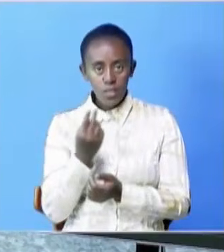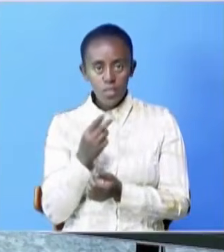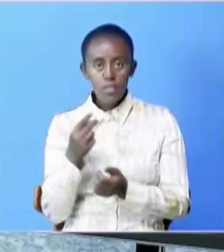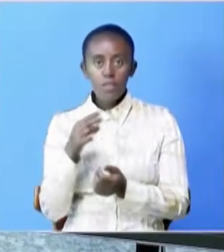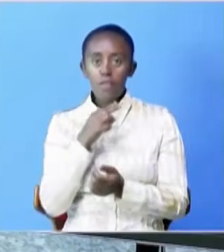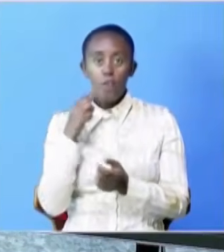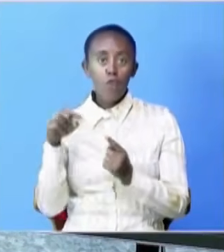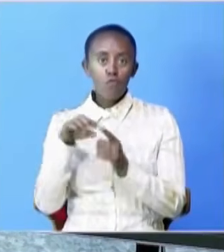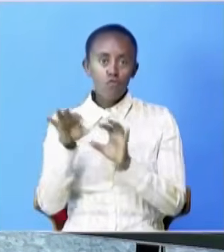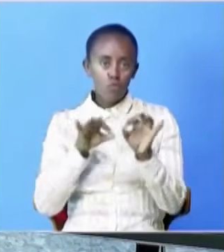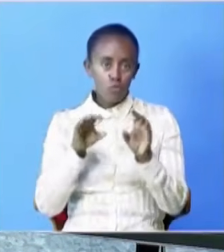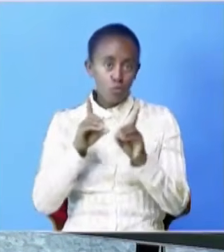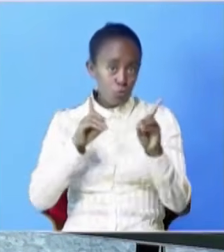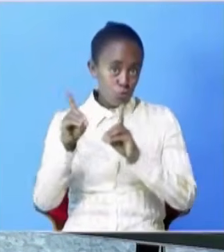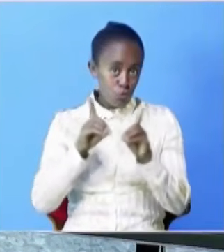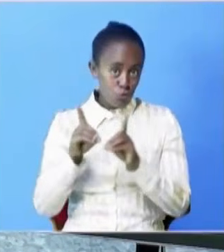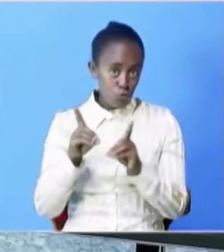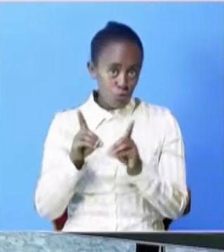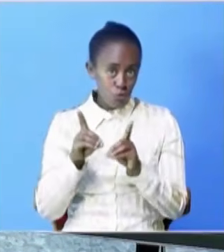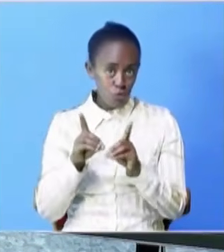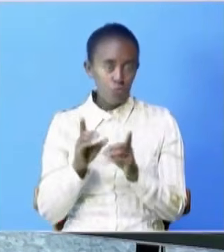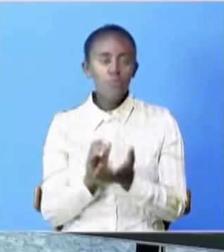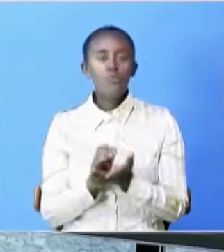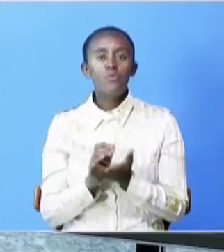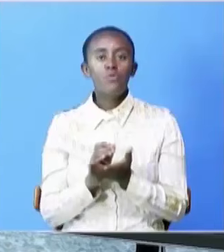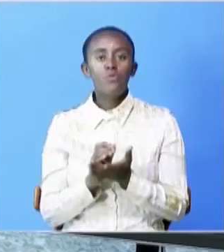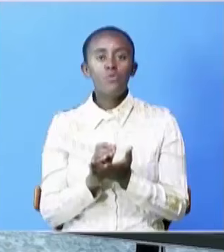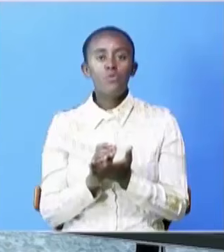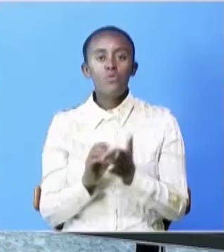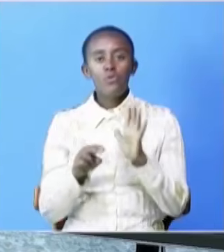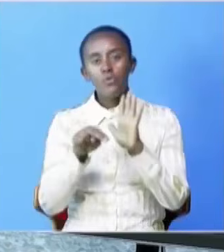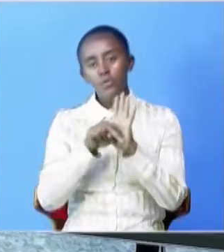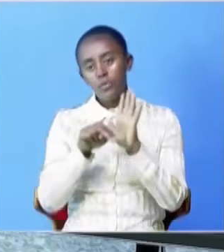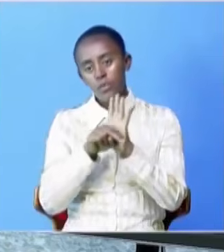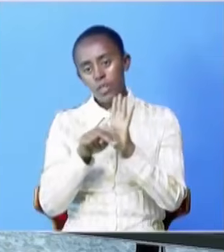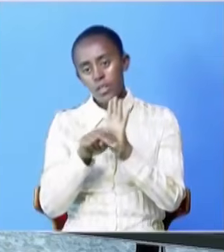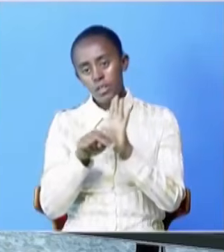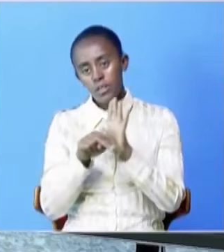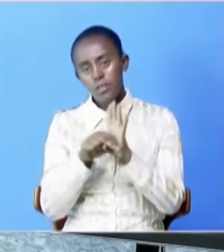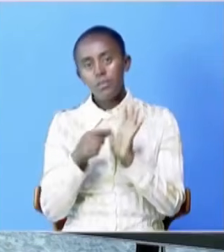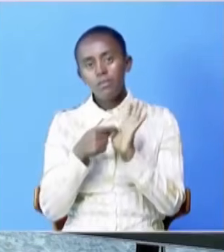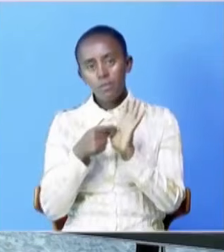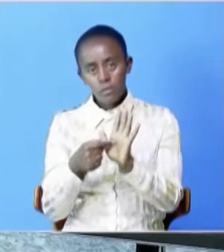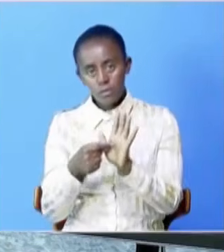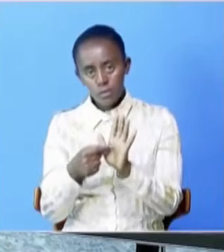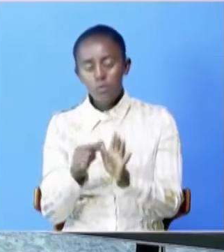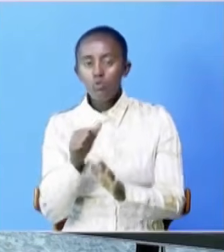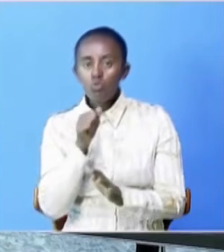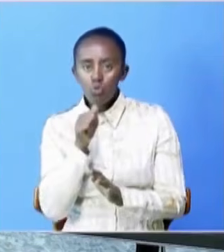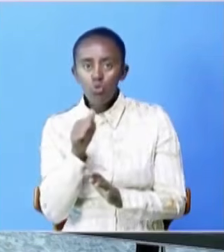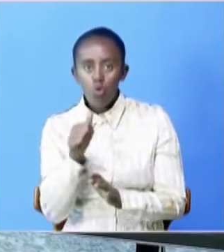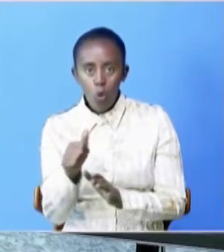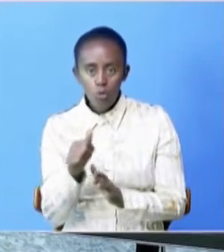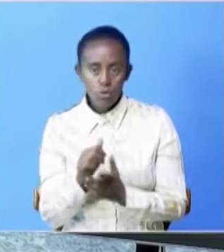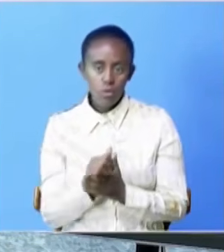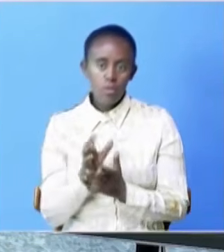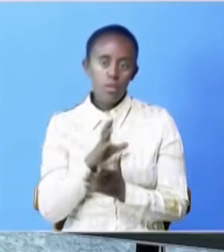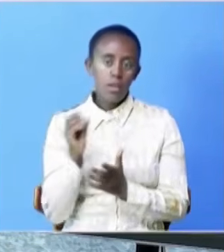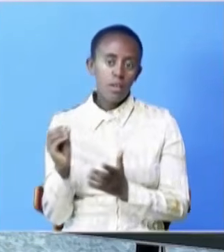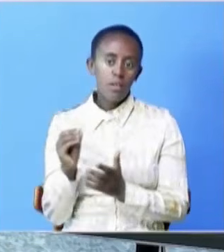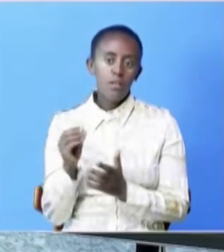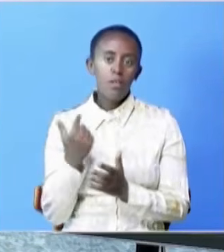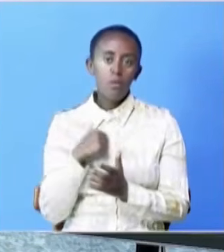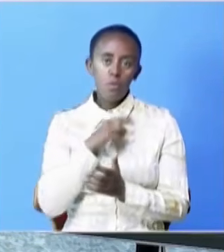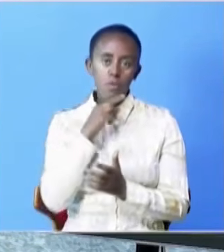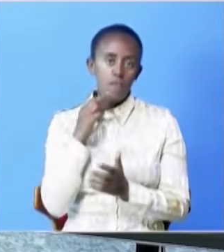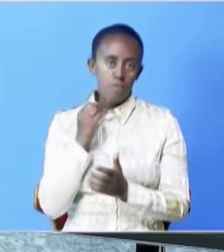to do here, and we also use the negation indicator, which is not. And we have our